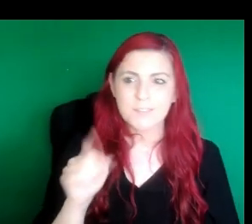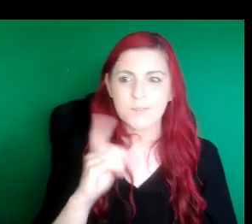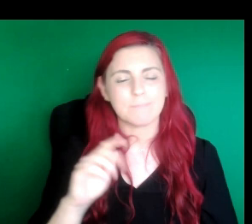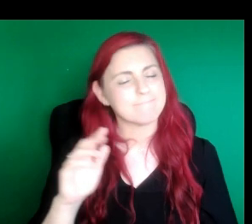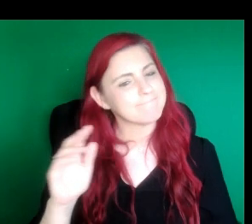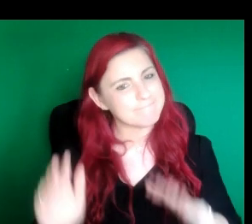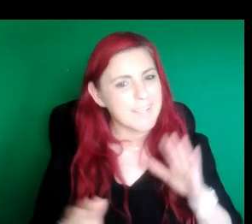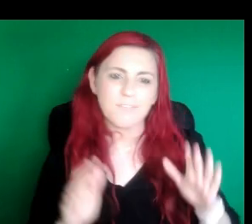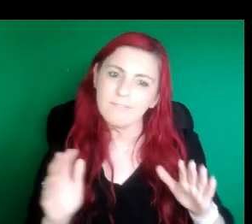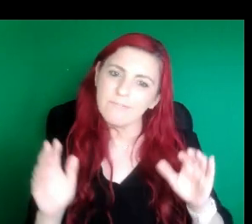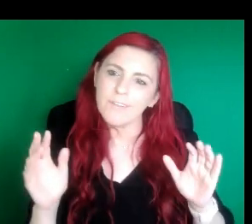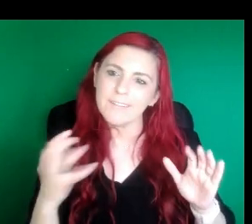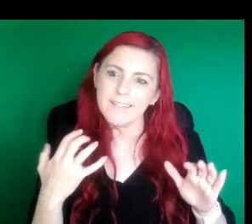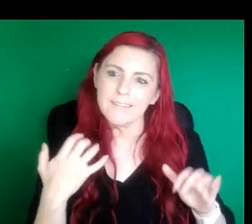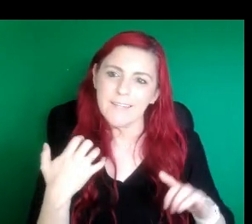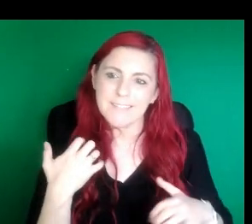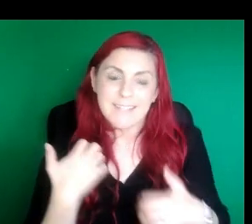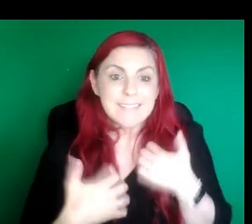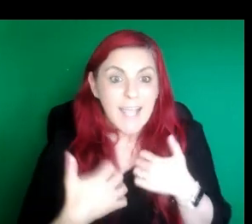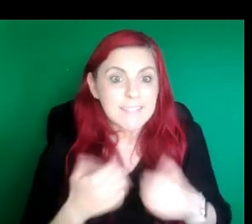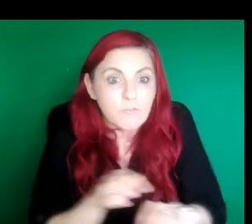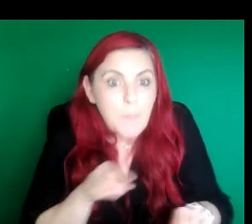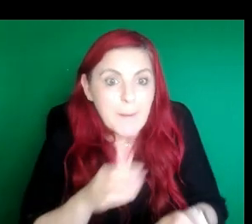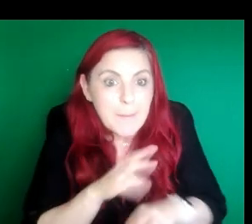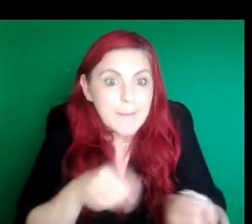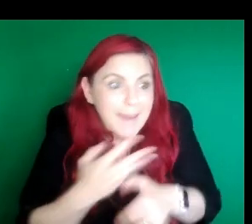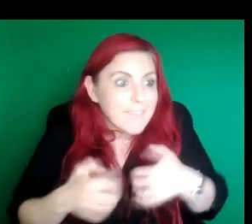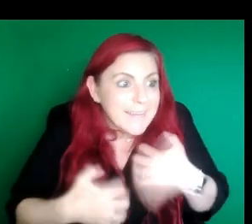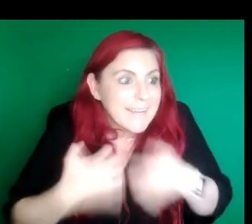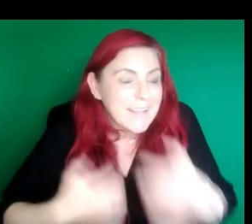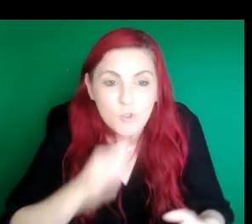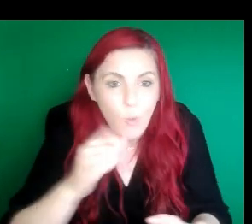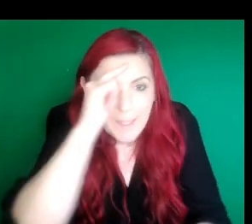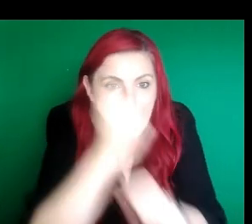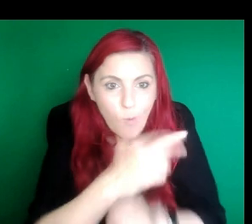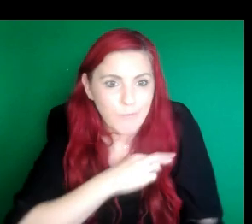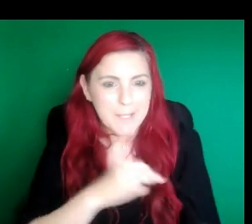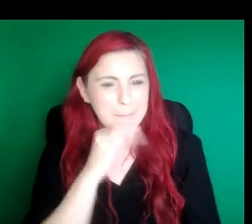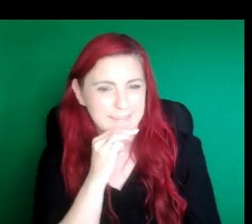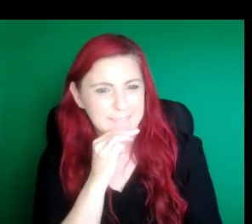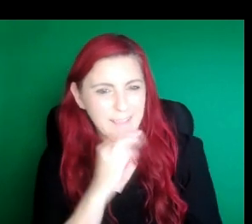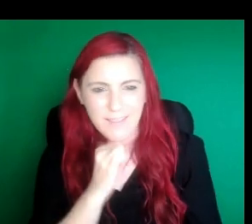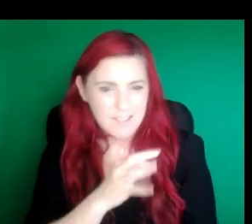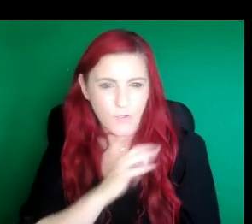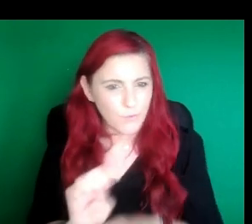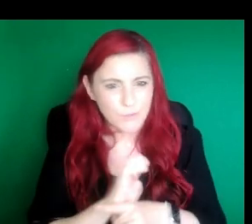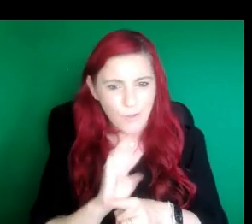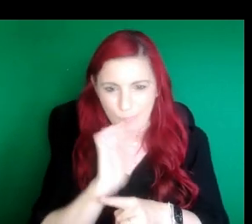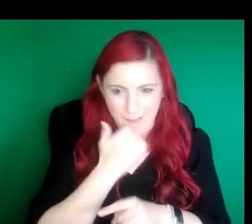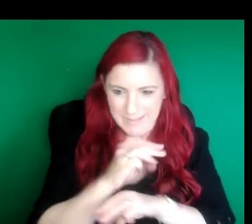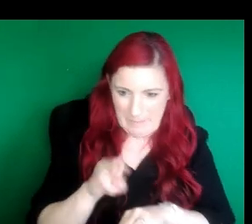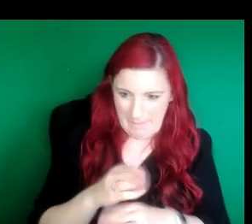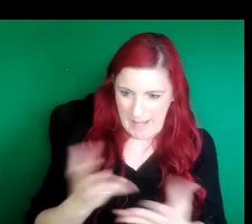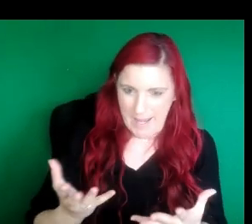And I think it's very exciting for people, and people kind of maybe get carried away sometimes with the rhetoric, but that's not good enough, because there's